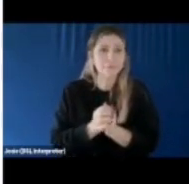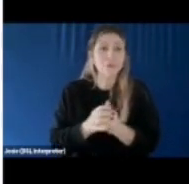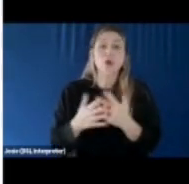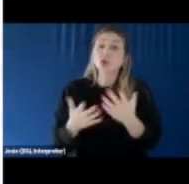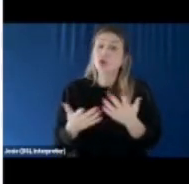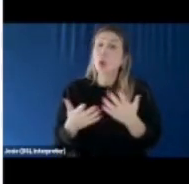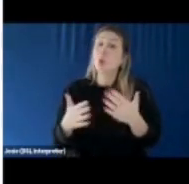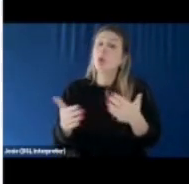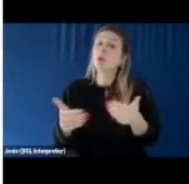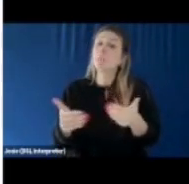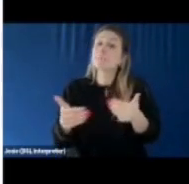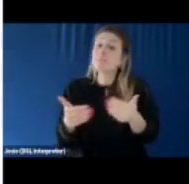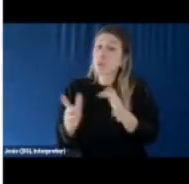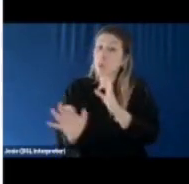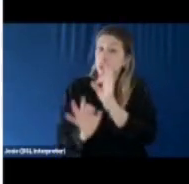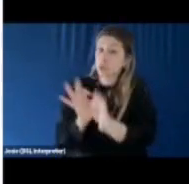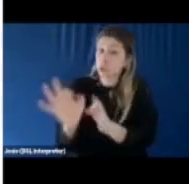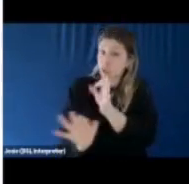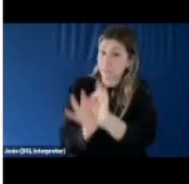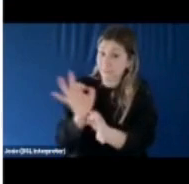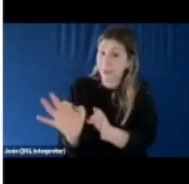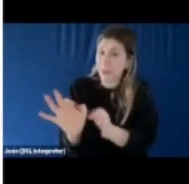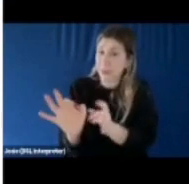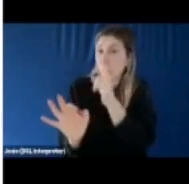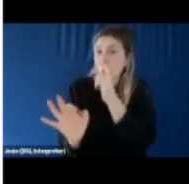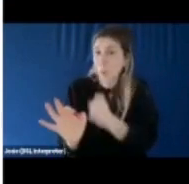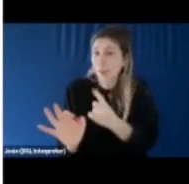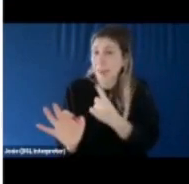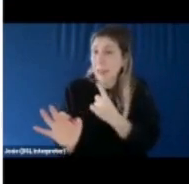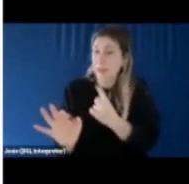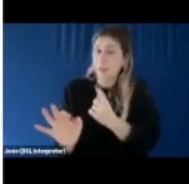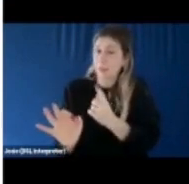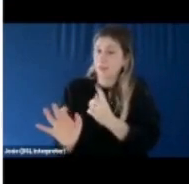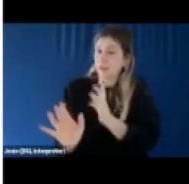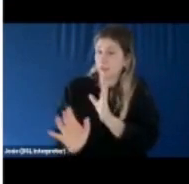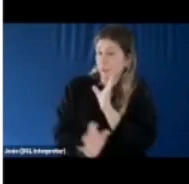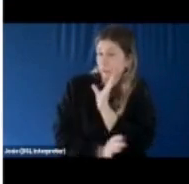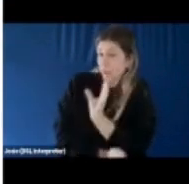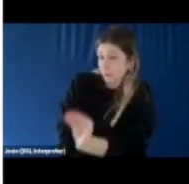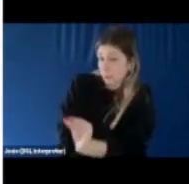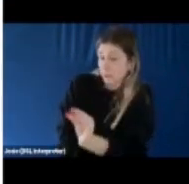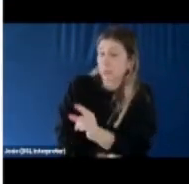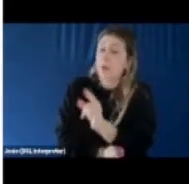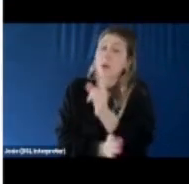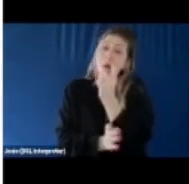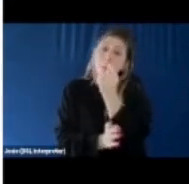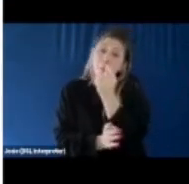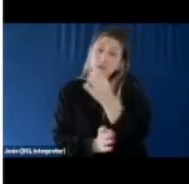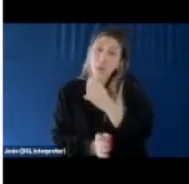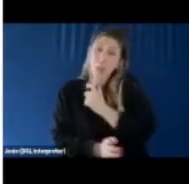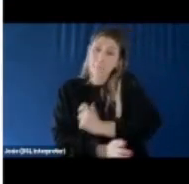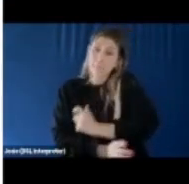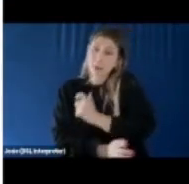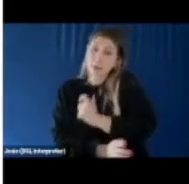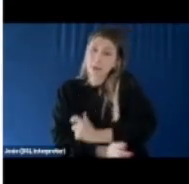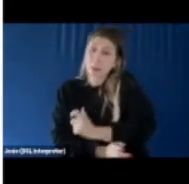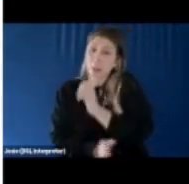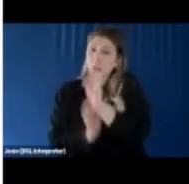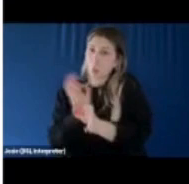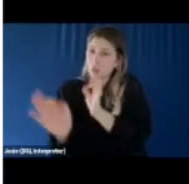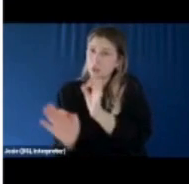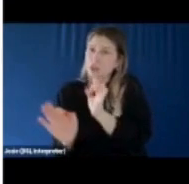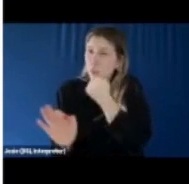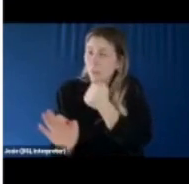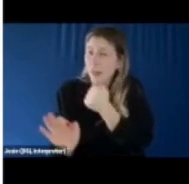survey. You could say, I'm afraid it's going to ask quite a few personal questions about you, but you can skip any of them if you don't want to answer.